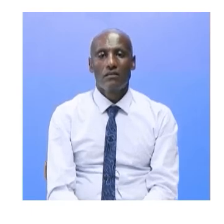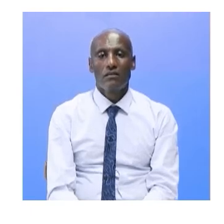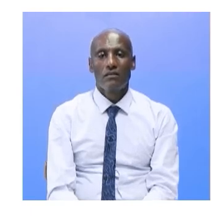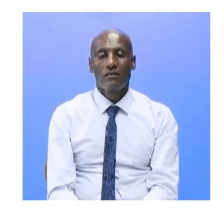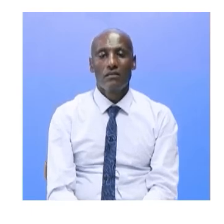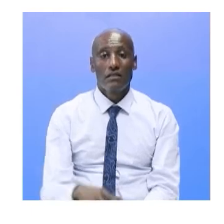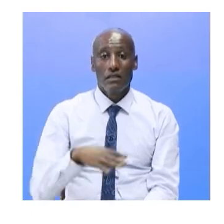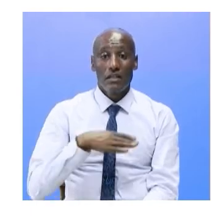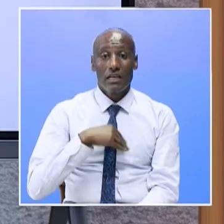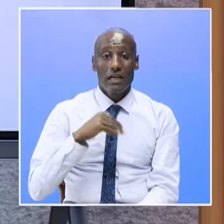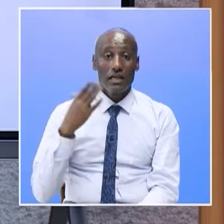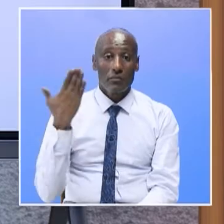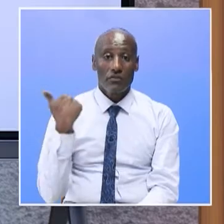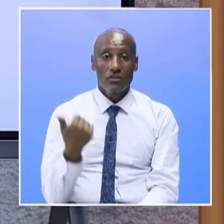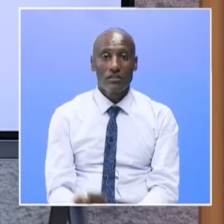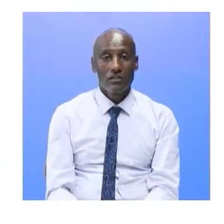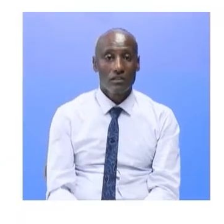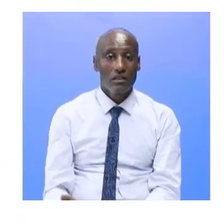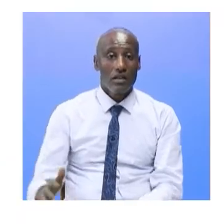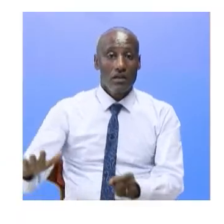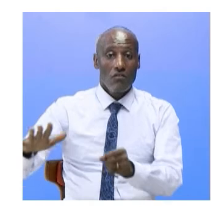Like before, fill